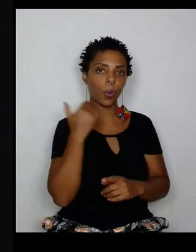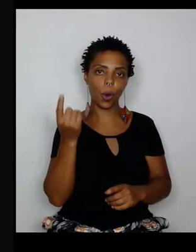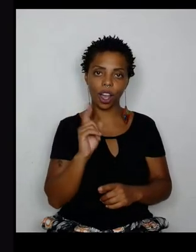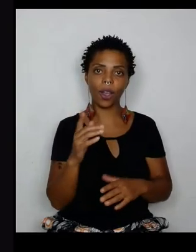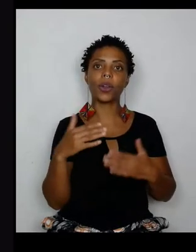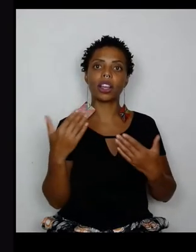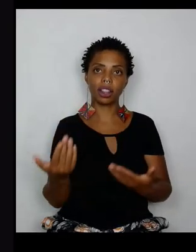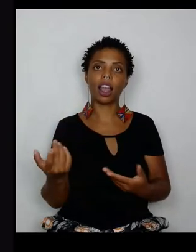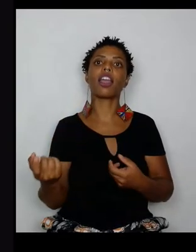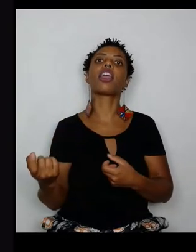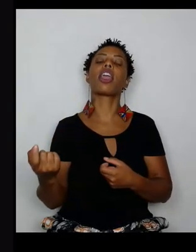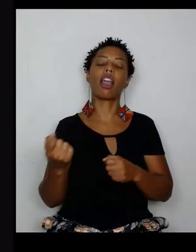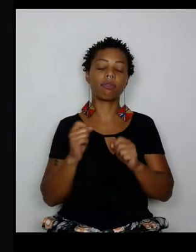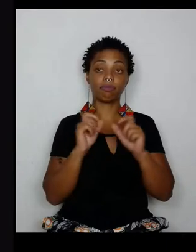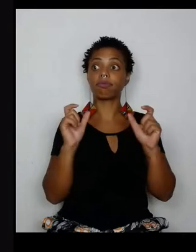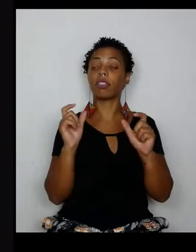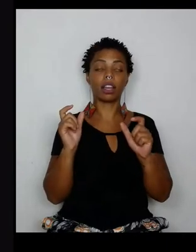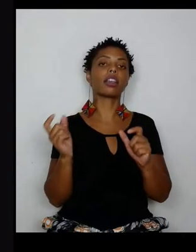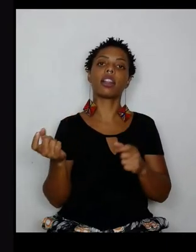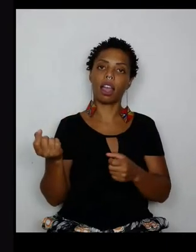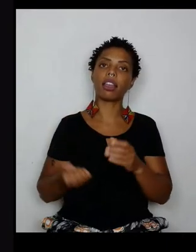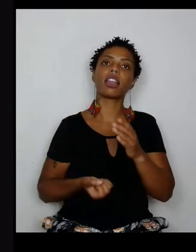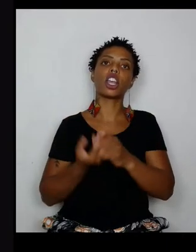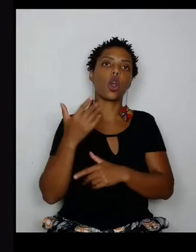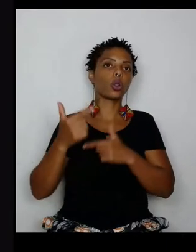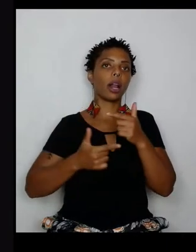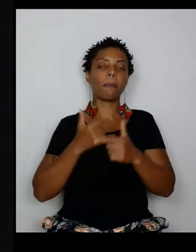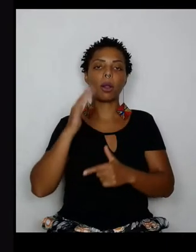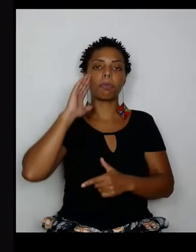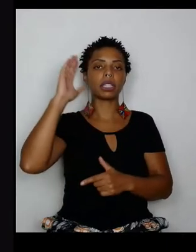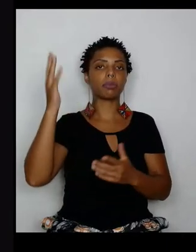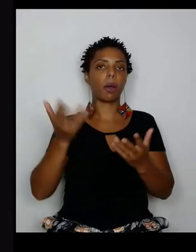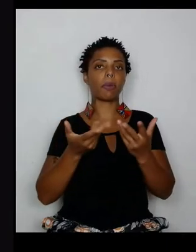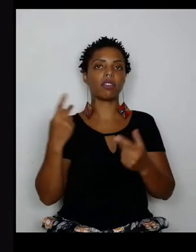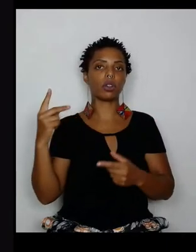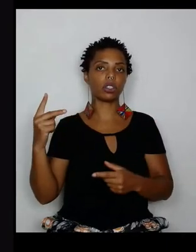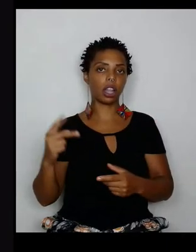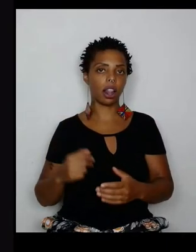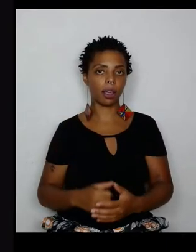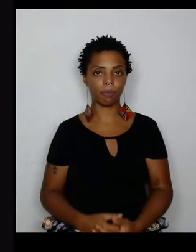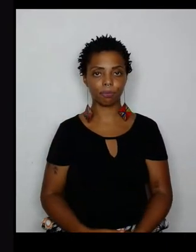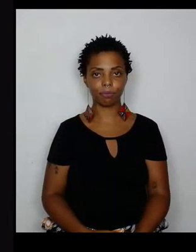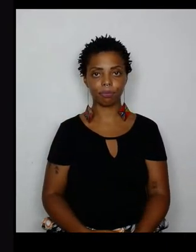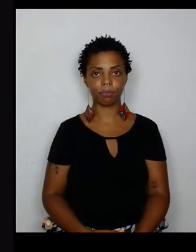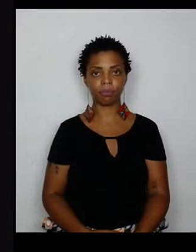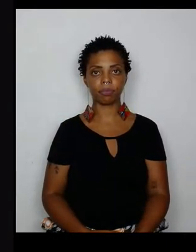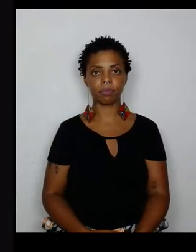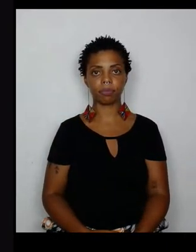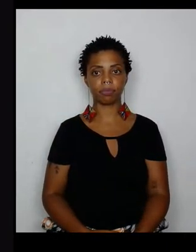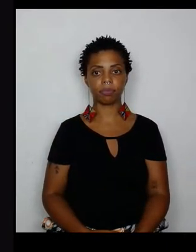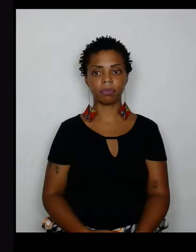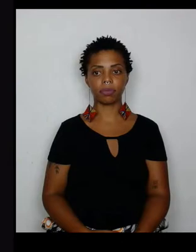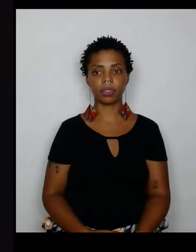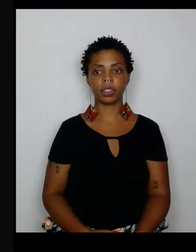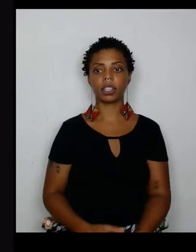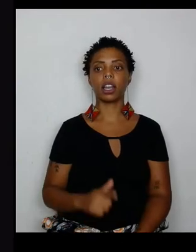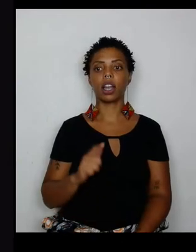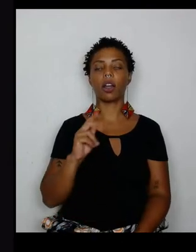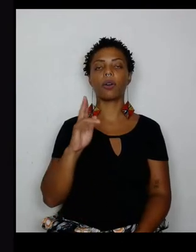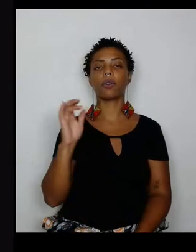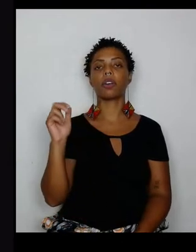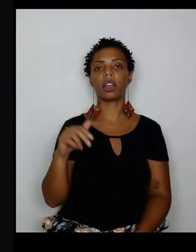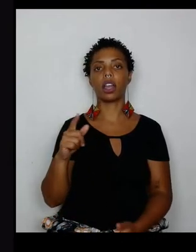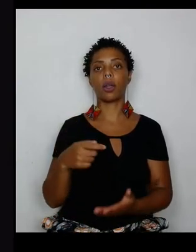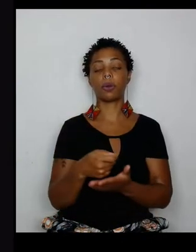sackcloth gogan the well-read and prolific writer who it would seem despite being urged by friends in